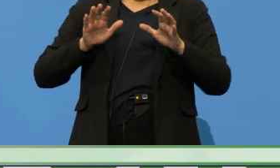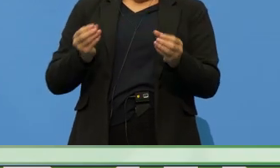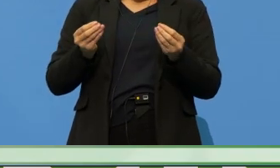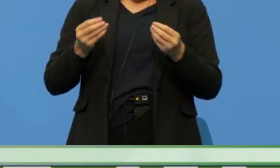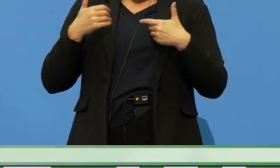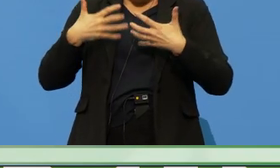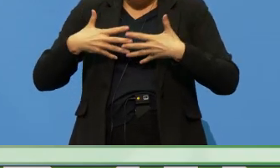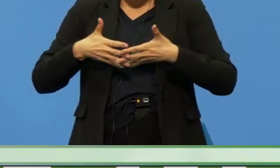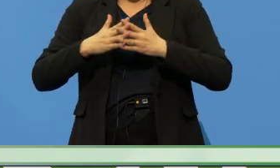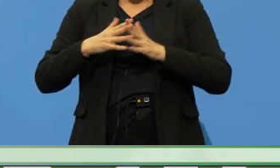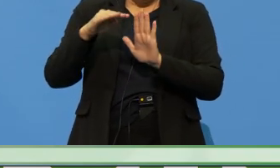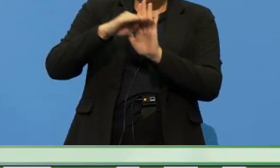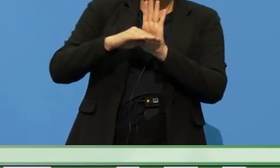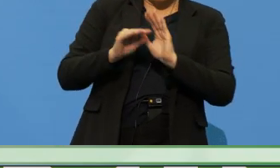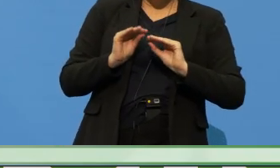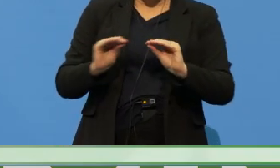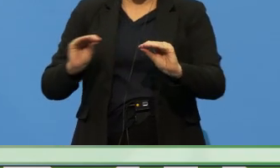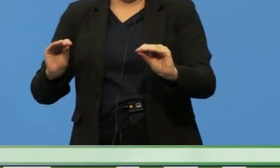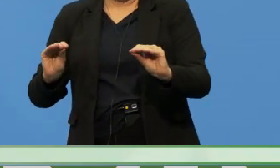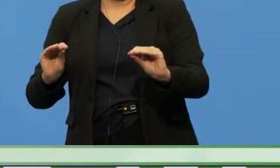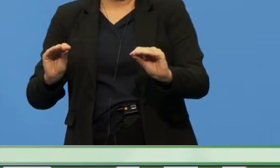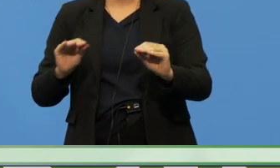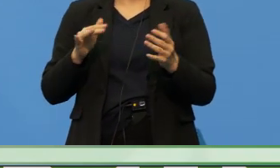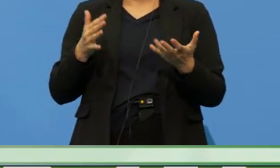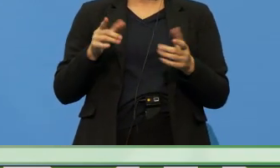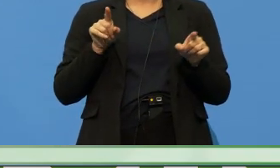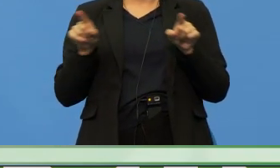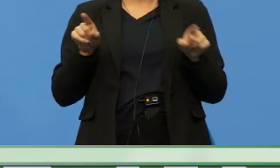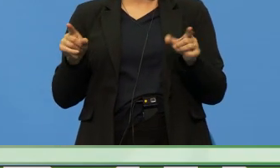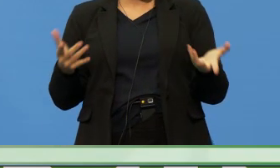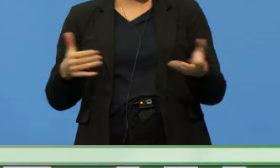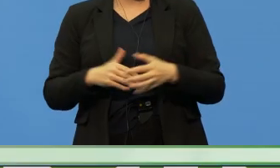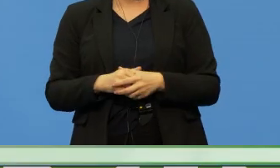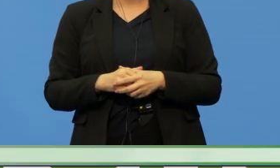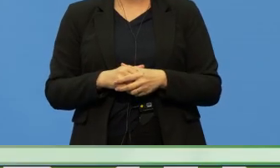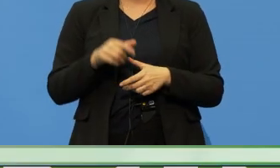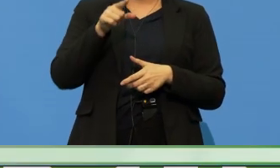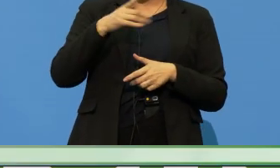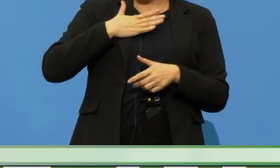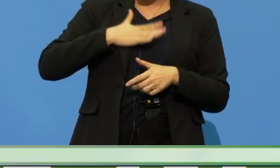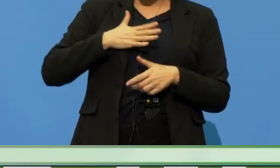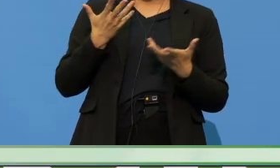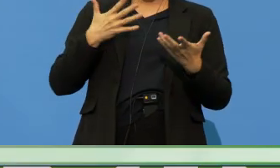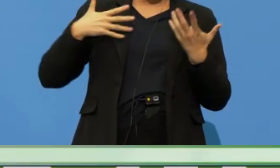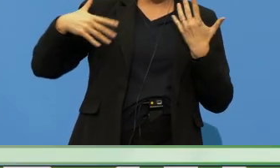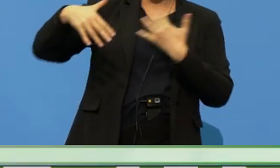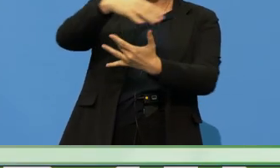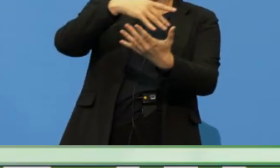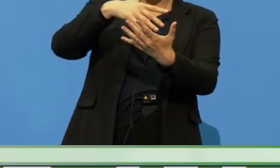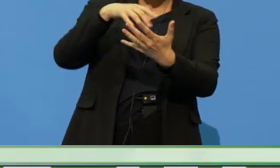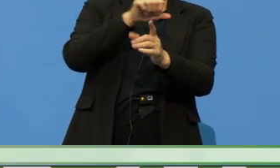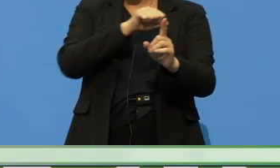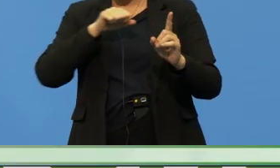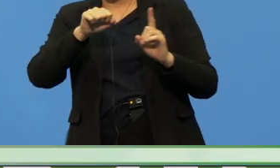attitudes, raising awareness of exclusion, and truly designing equitable environments and societies. This is also